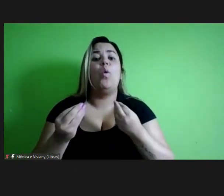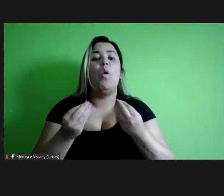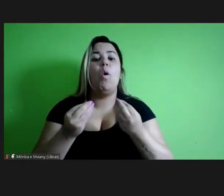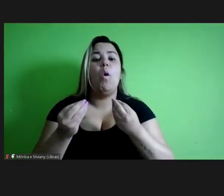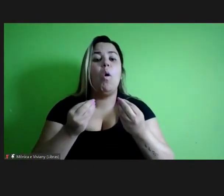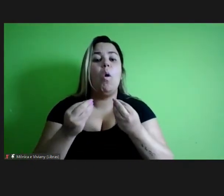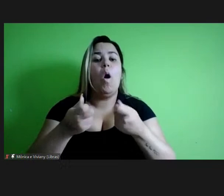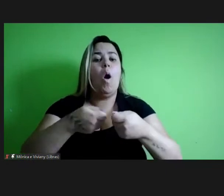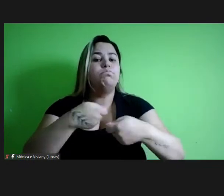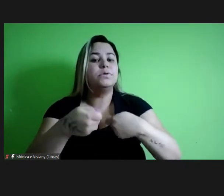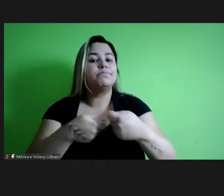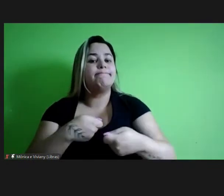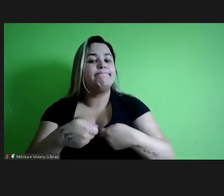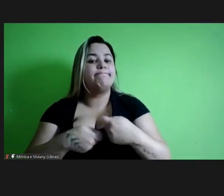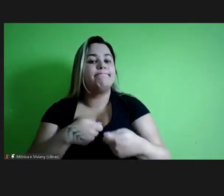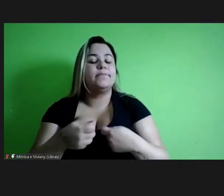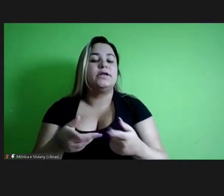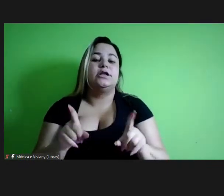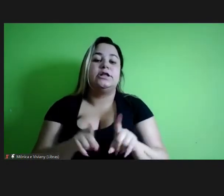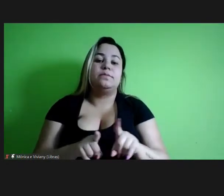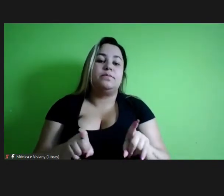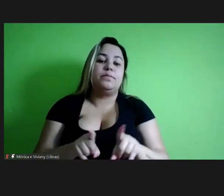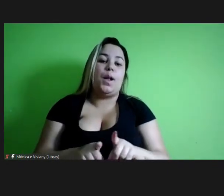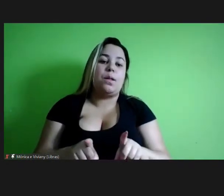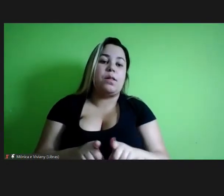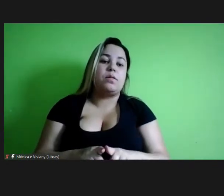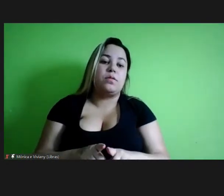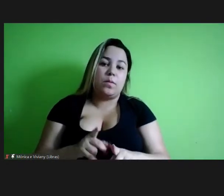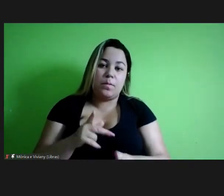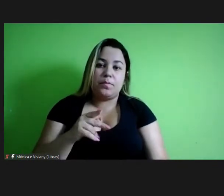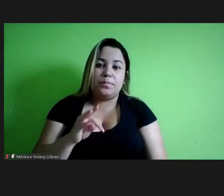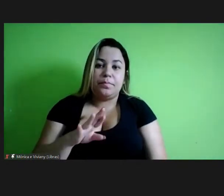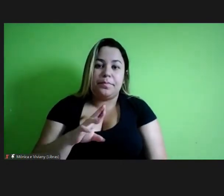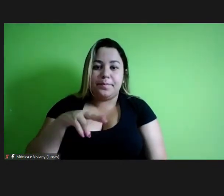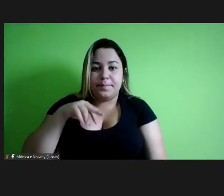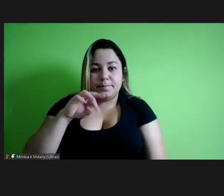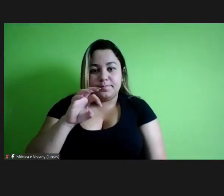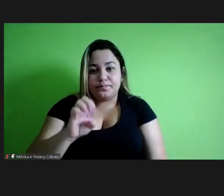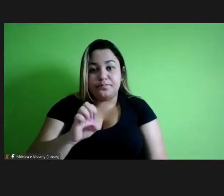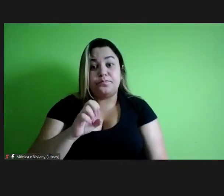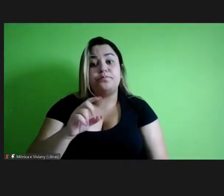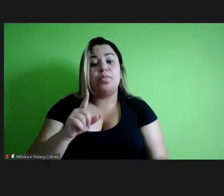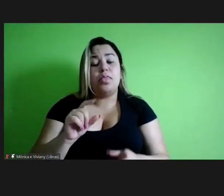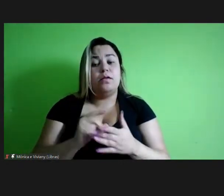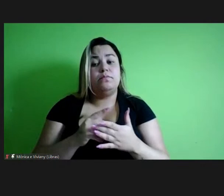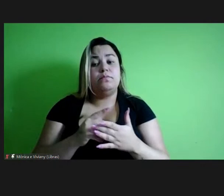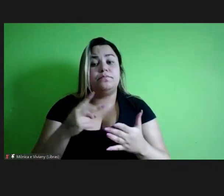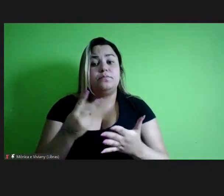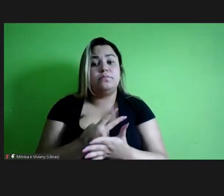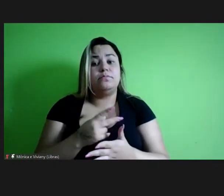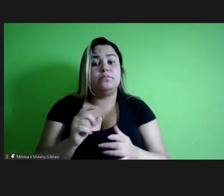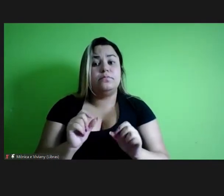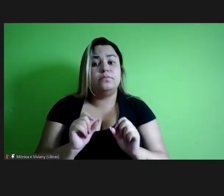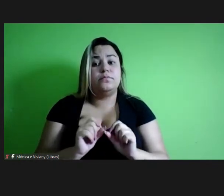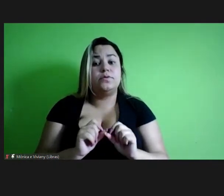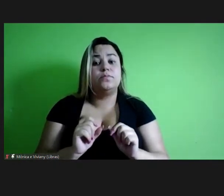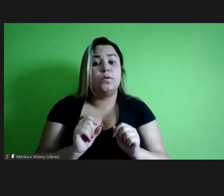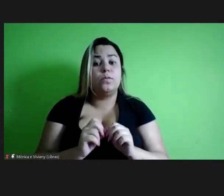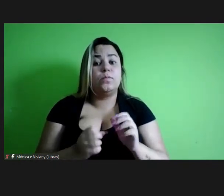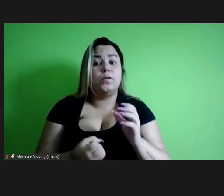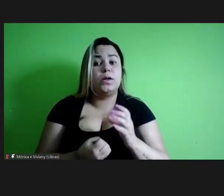and how PNAE articulates in terms of to these issues. When